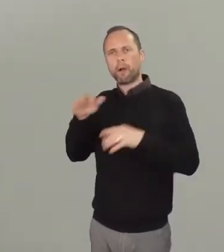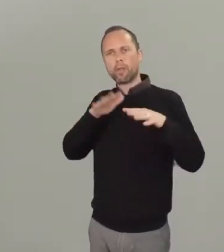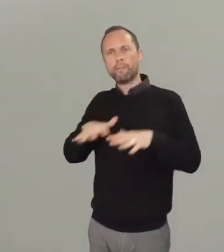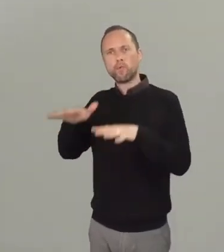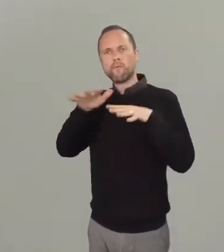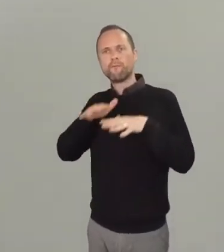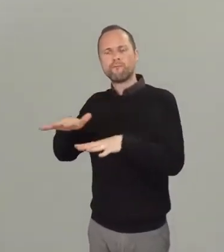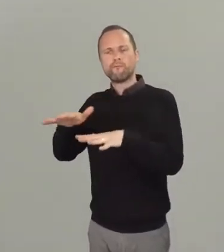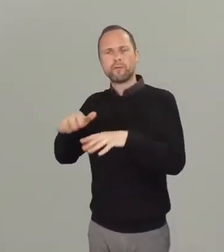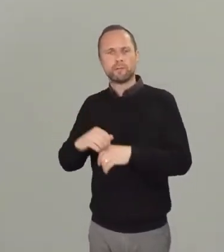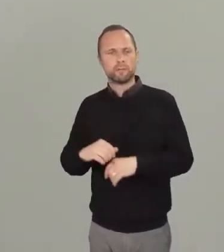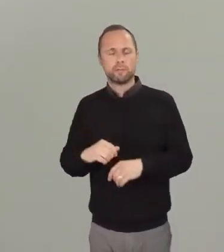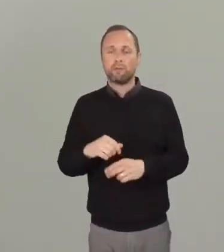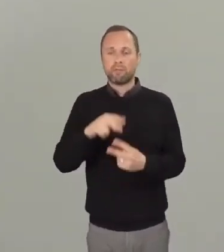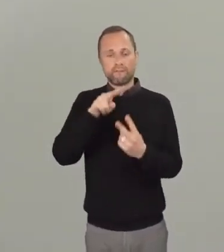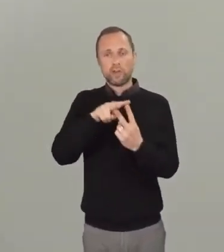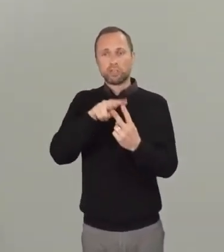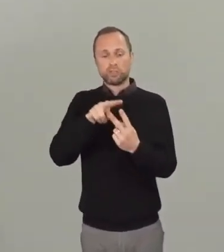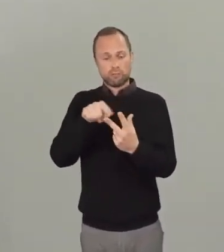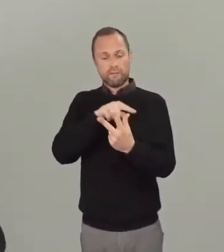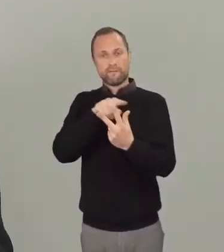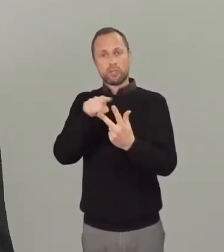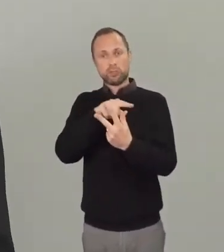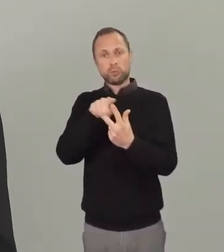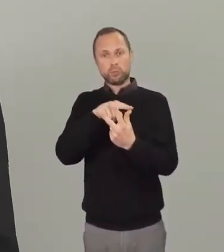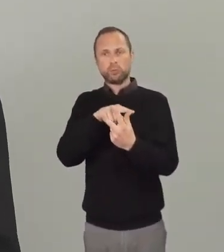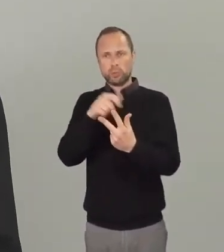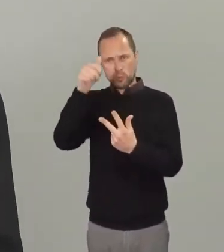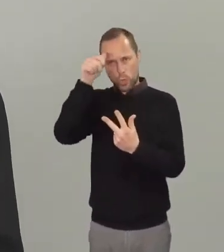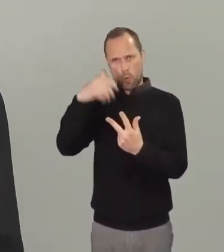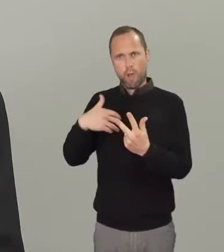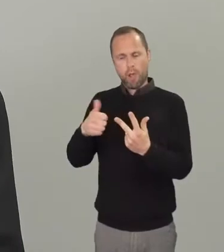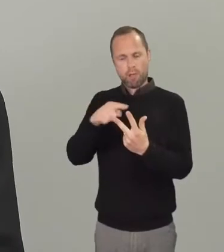these will be very familiar to many of you.